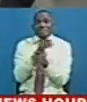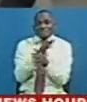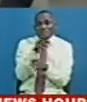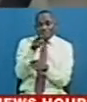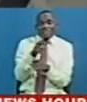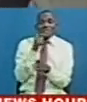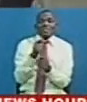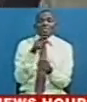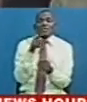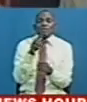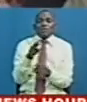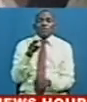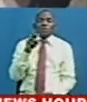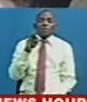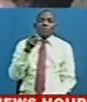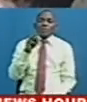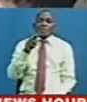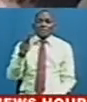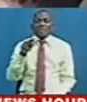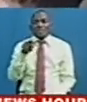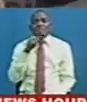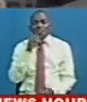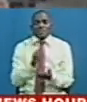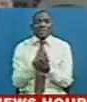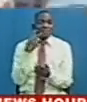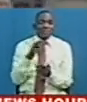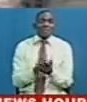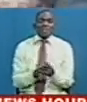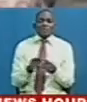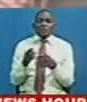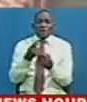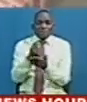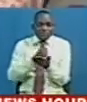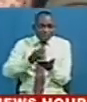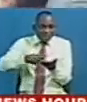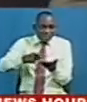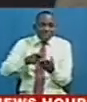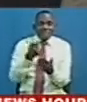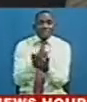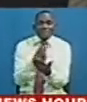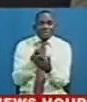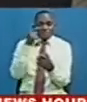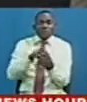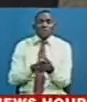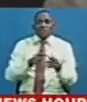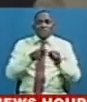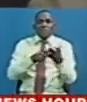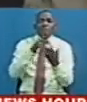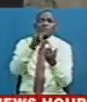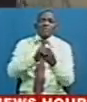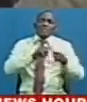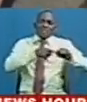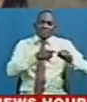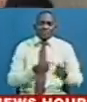German President Dr. Frank-Walter Steinmeier witnessed the signing of the Memorandum of Understanding to cement the establishment of